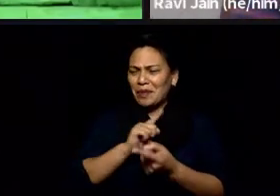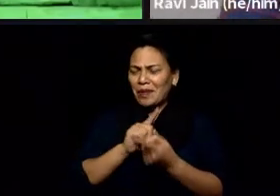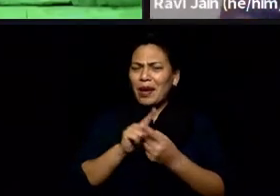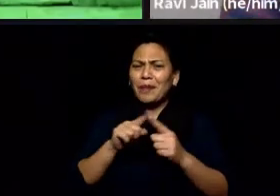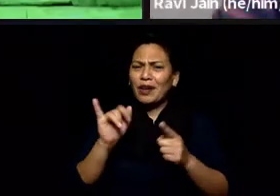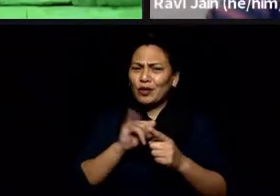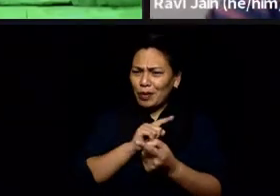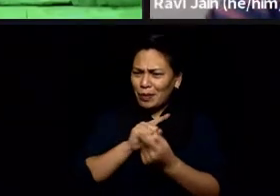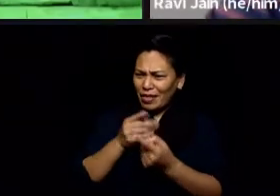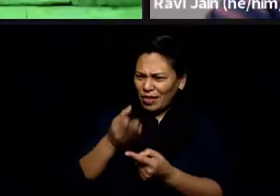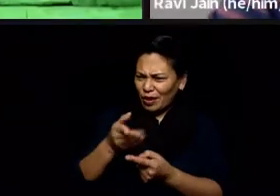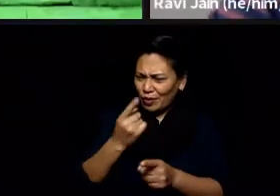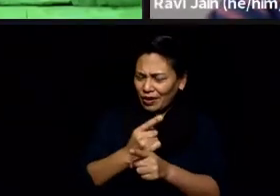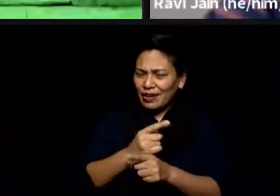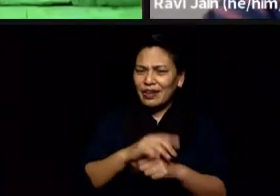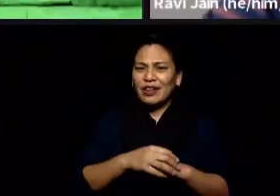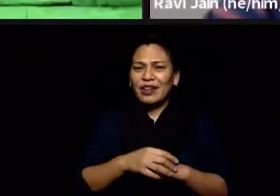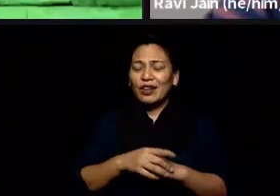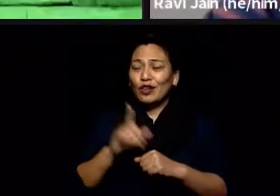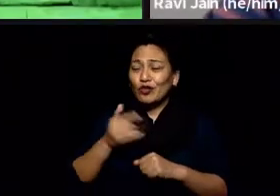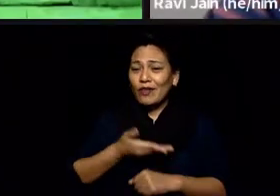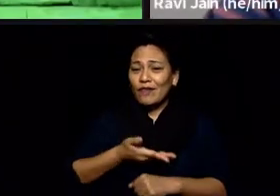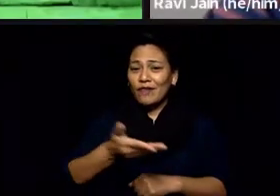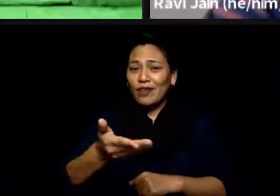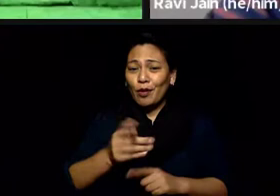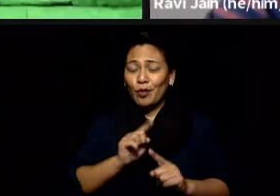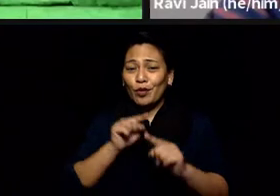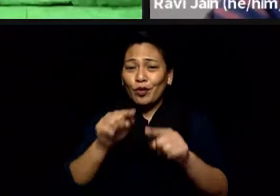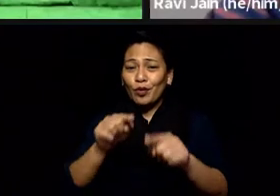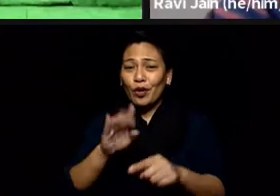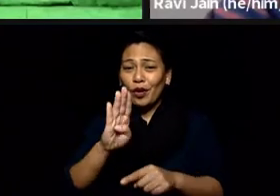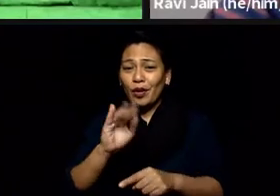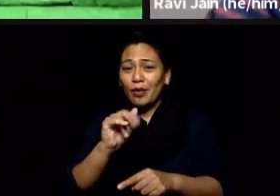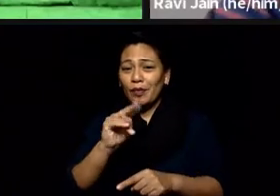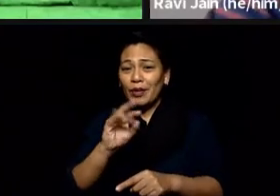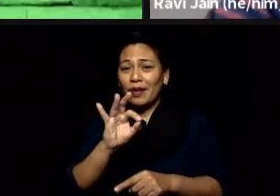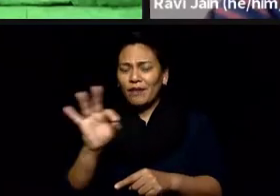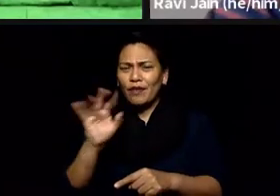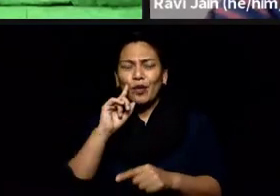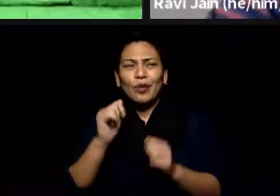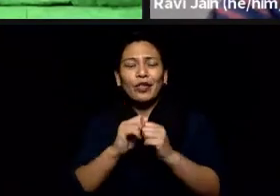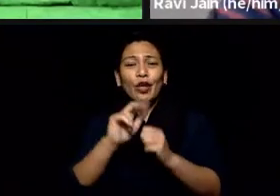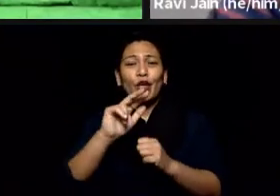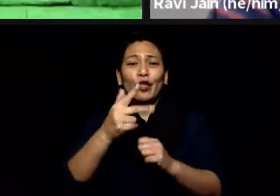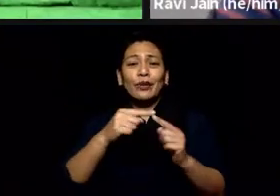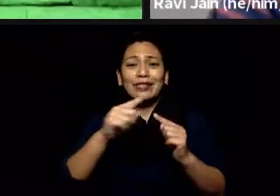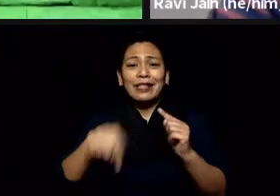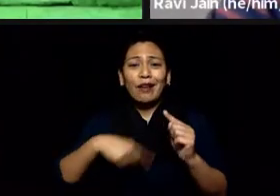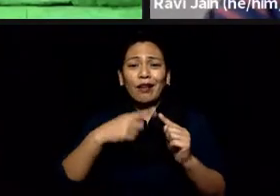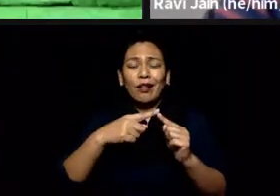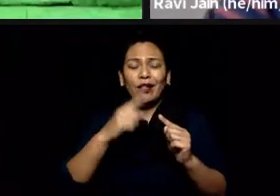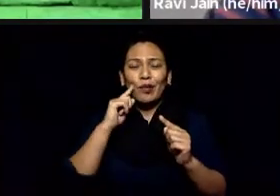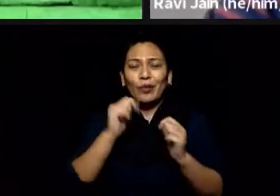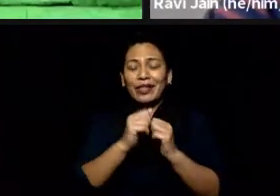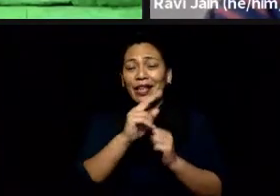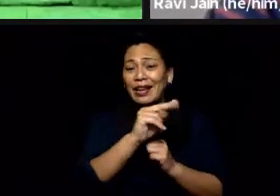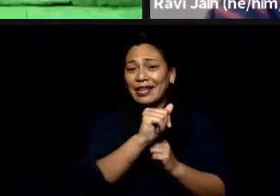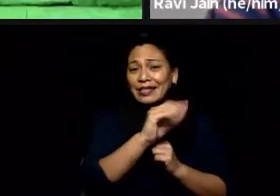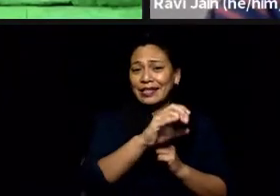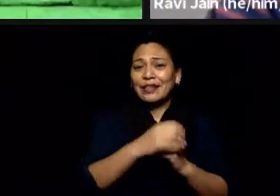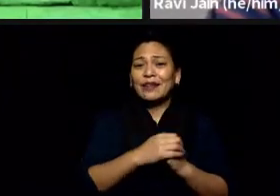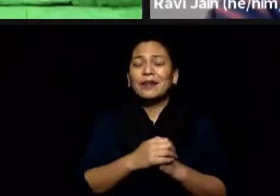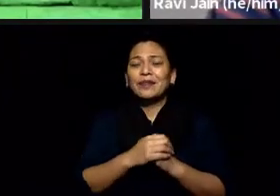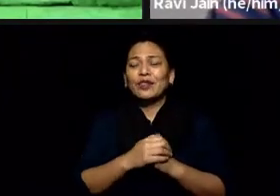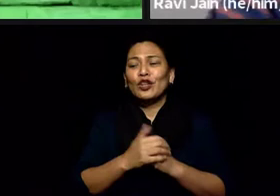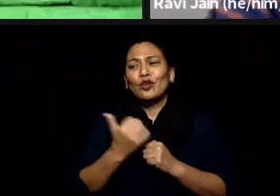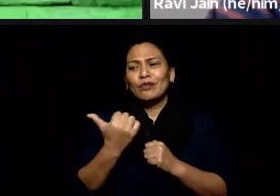I met at Banff. You brought me to Banff. You invited me to Banff with your third cycle, the NAC cycles, that